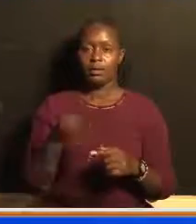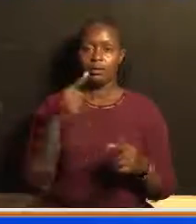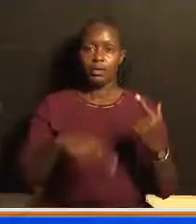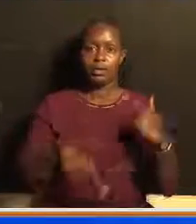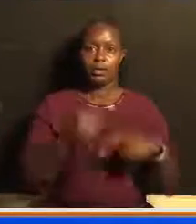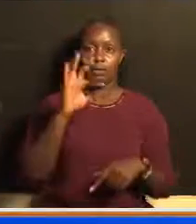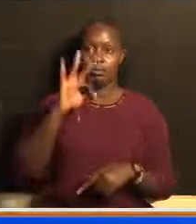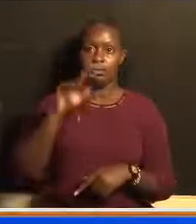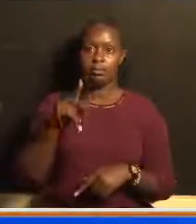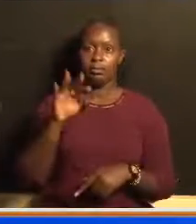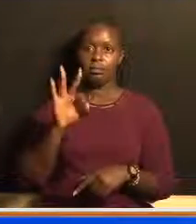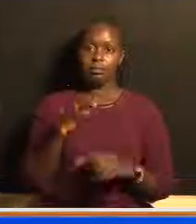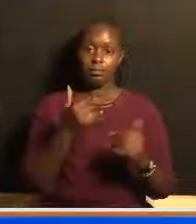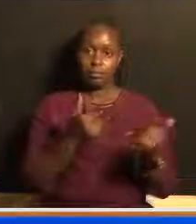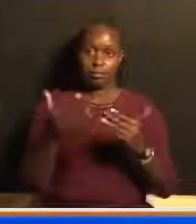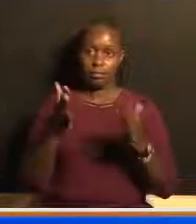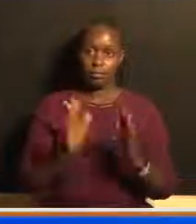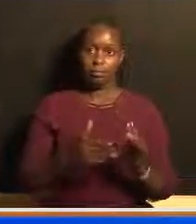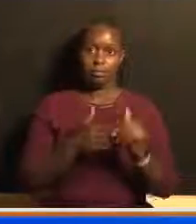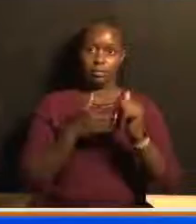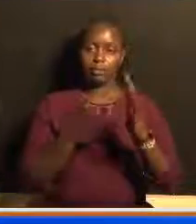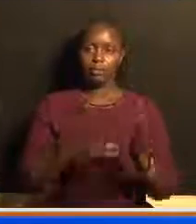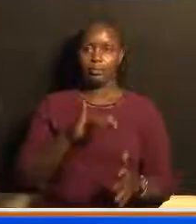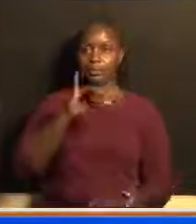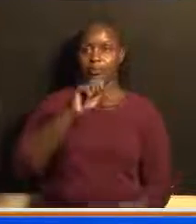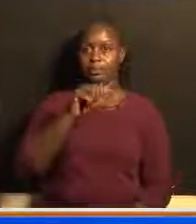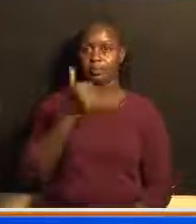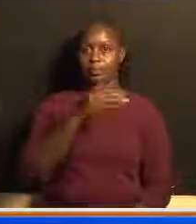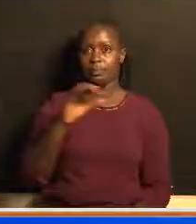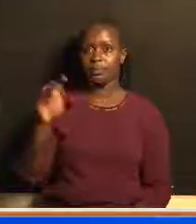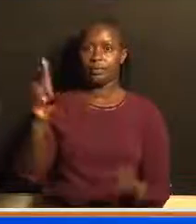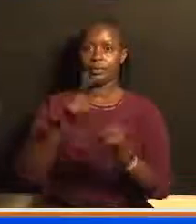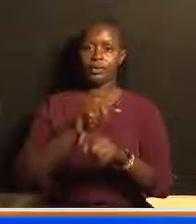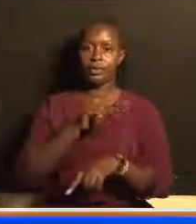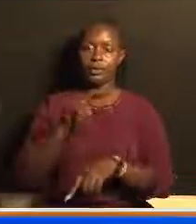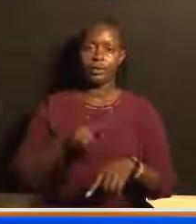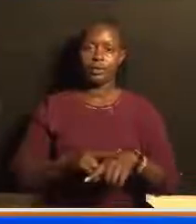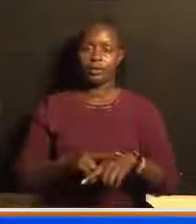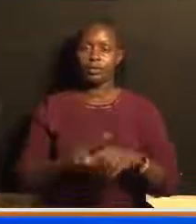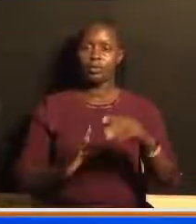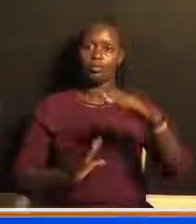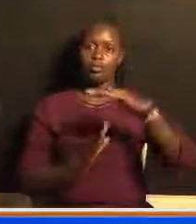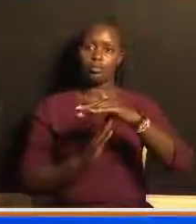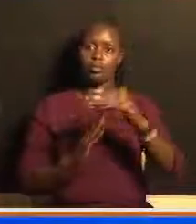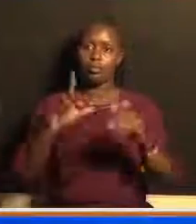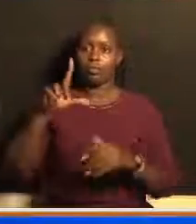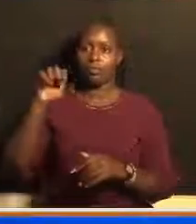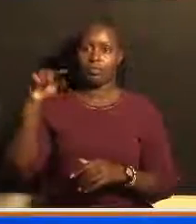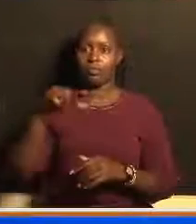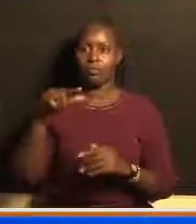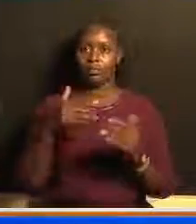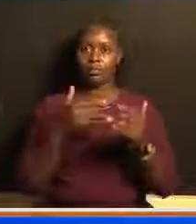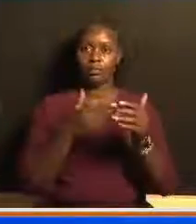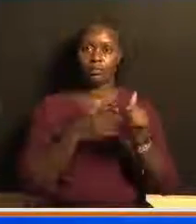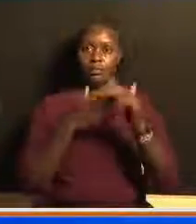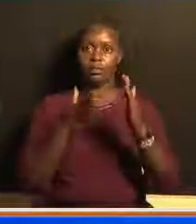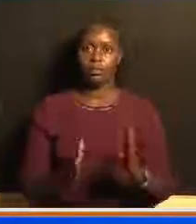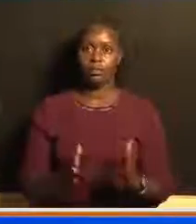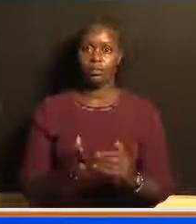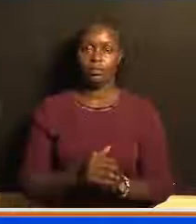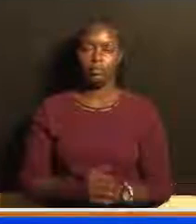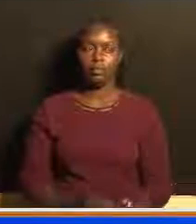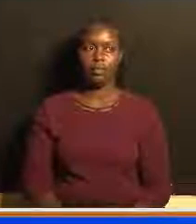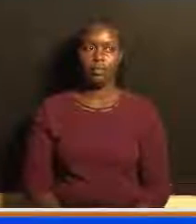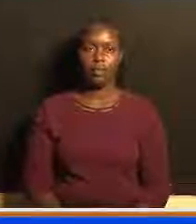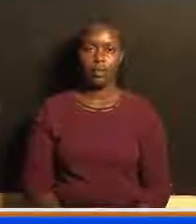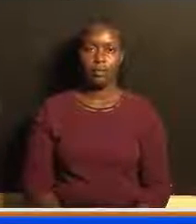Premier League's Players Leader, while Isaac Oburu was named as the National Super League's Players Leader. Of course,